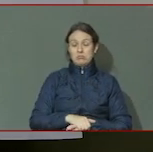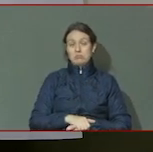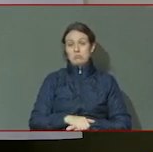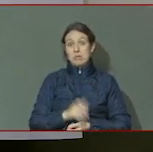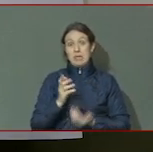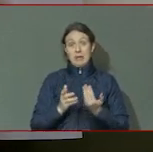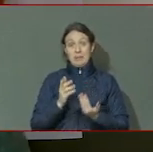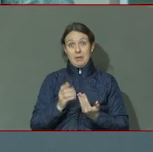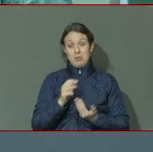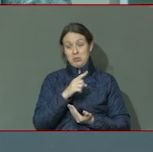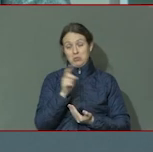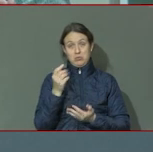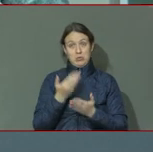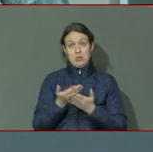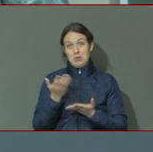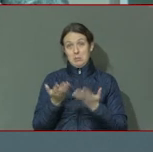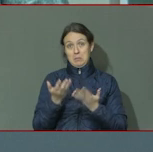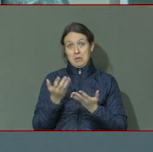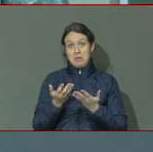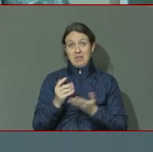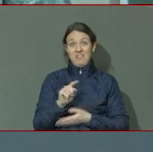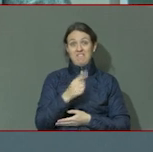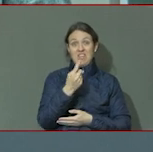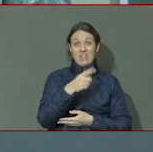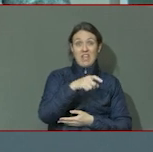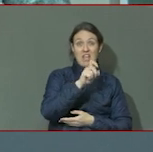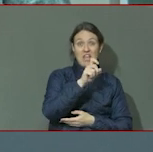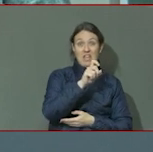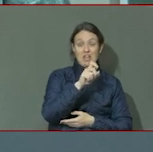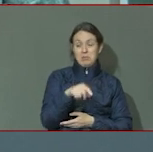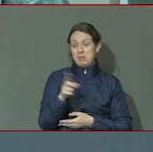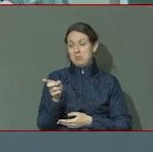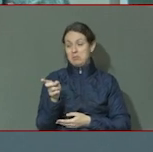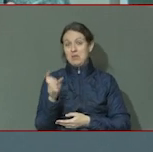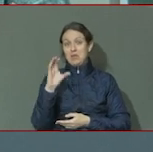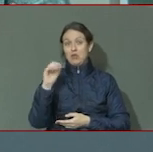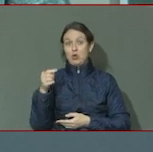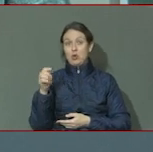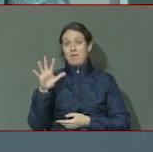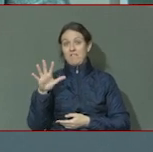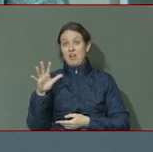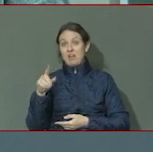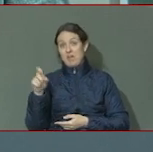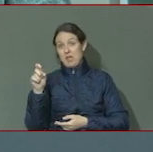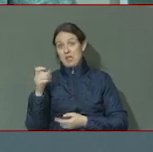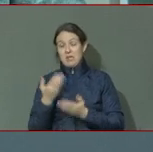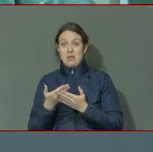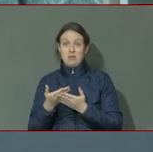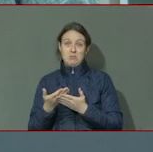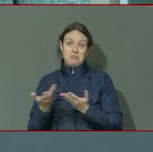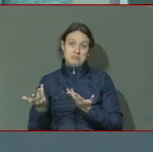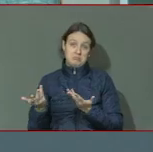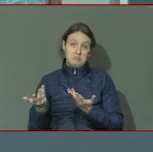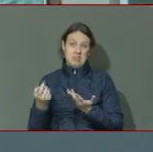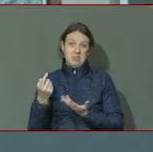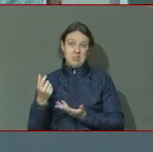really wanted to, you can use the first one as X, but then the other one must be 0.5X. That is too